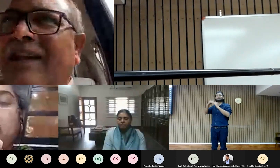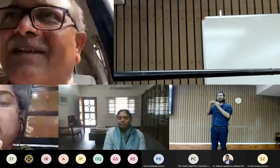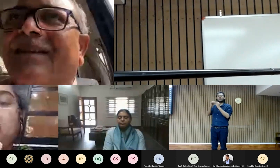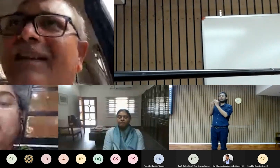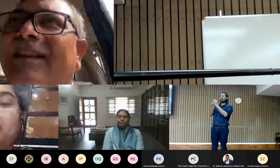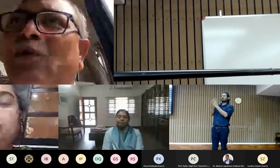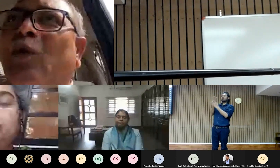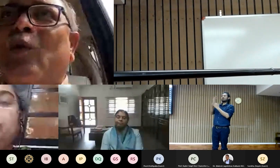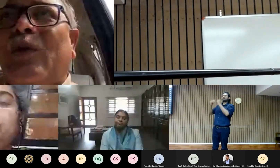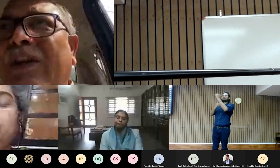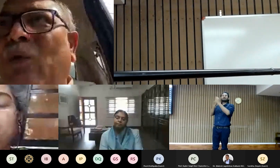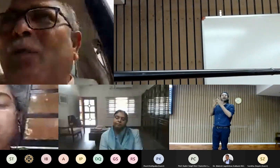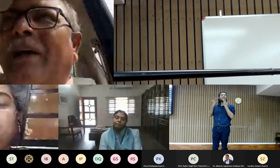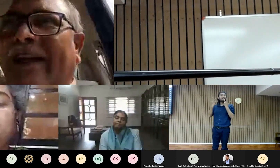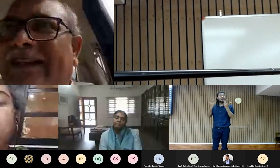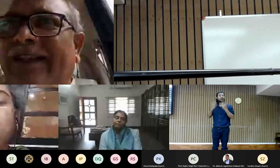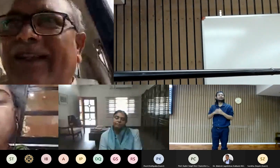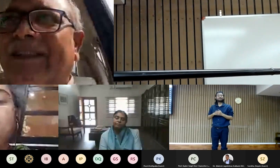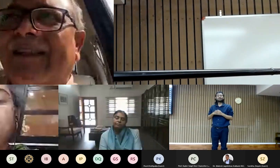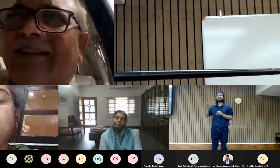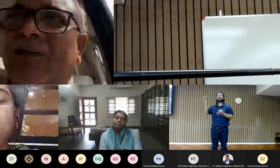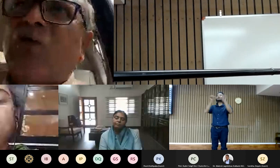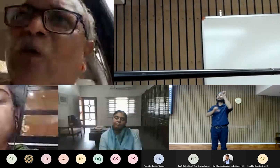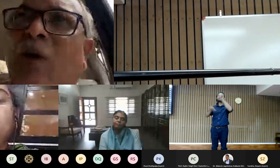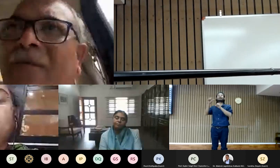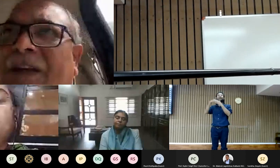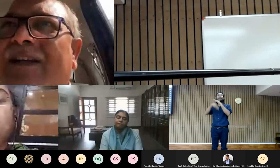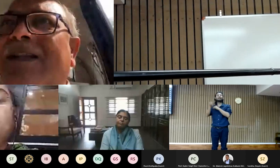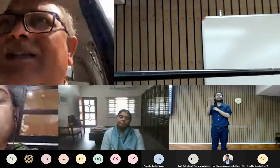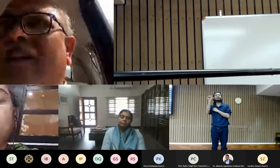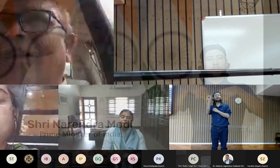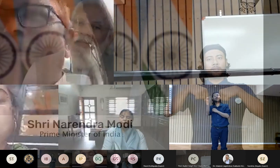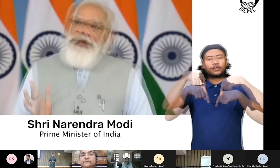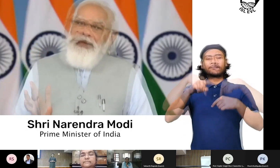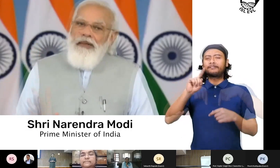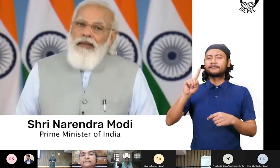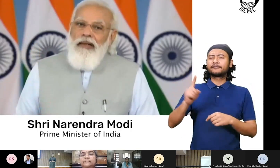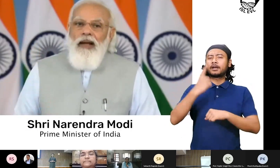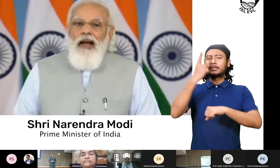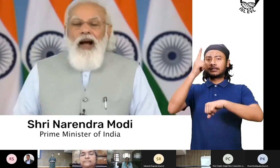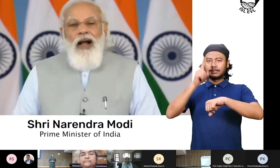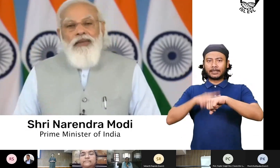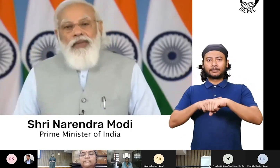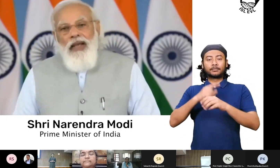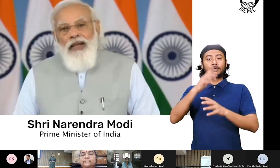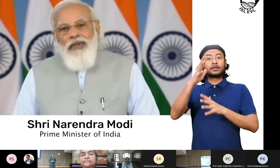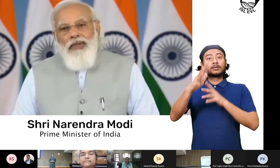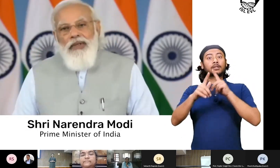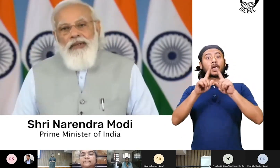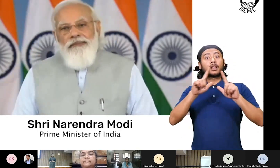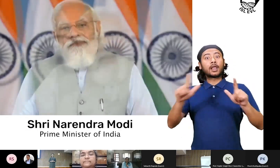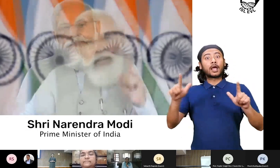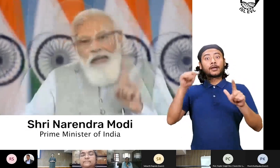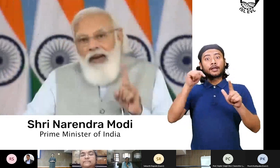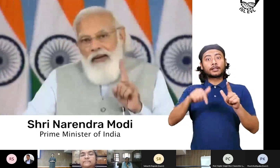mtech as a practical example of implementing the inclusive education for all a dream of honorable prime minister of